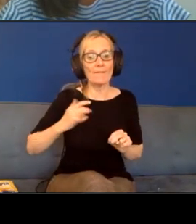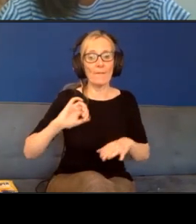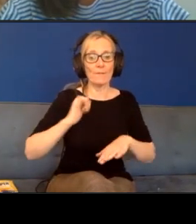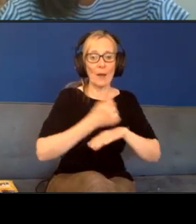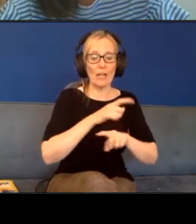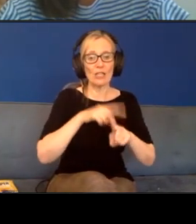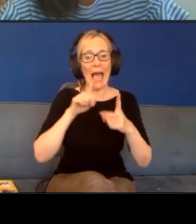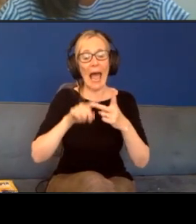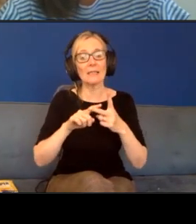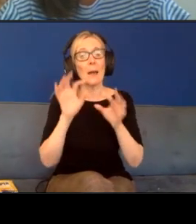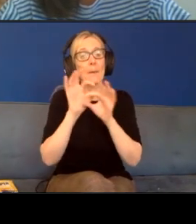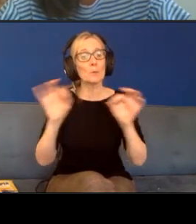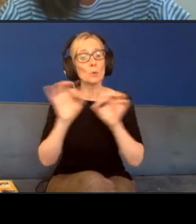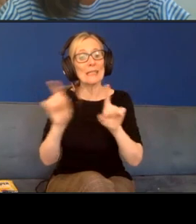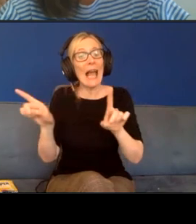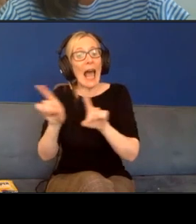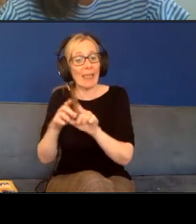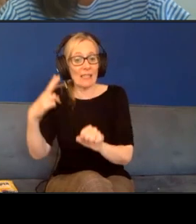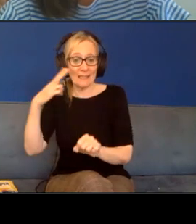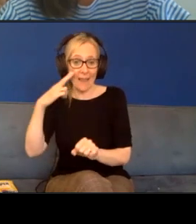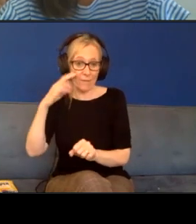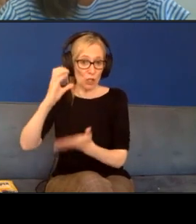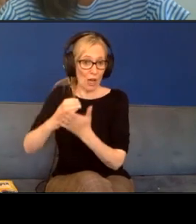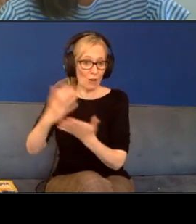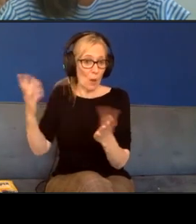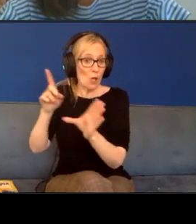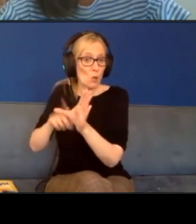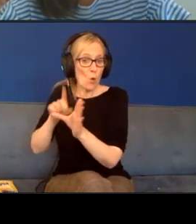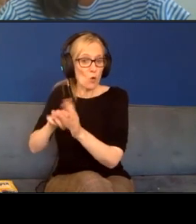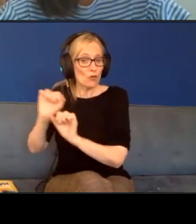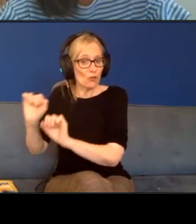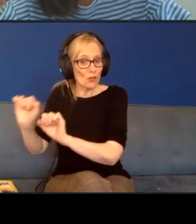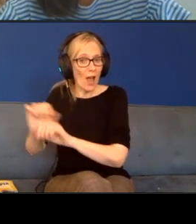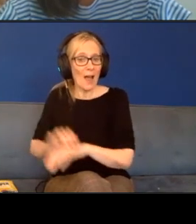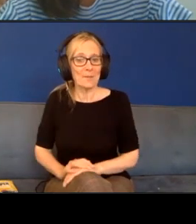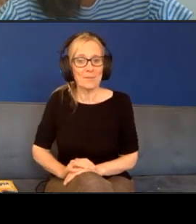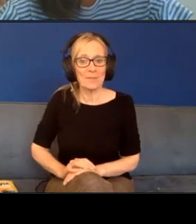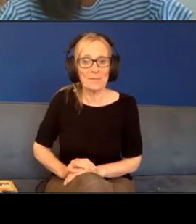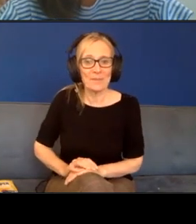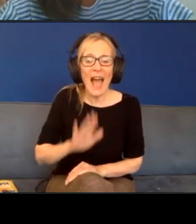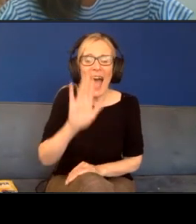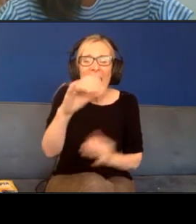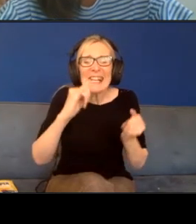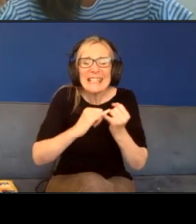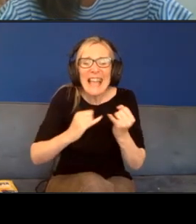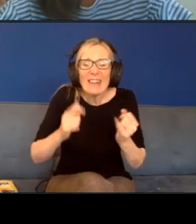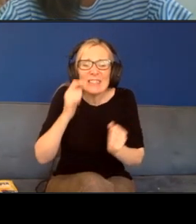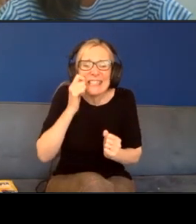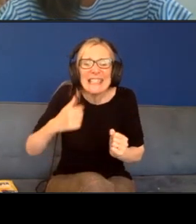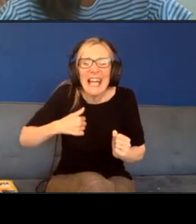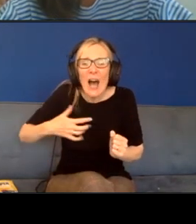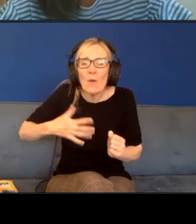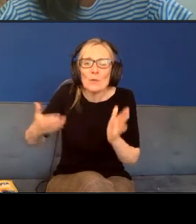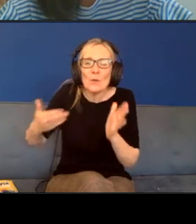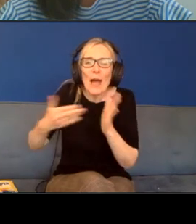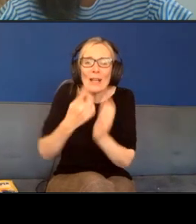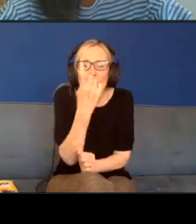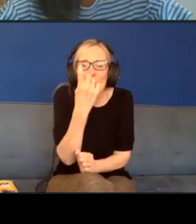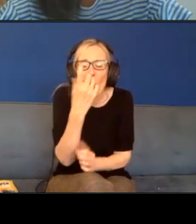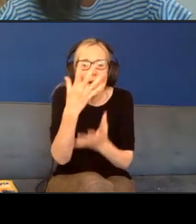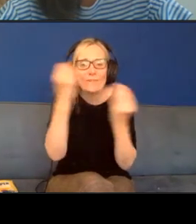Deaf Charity in Yorkshire. Brilliant, fantastic. Might I also add one more? Sorry, I completely forgot to mention as well